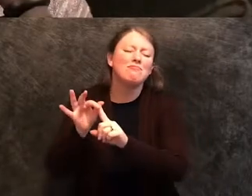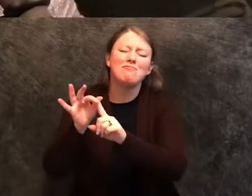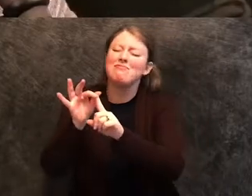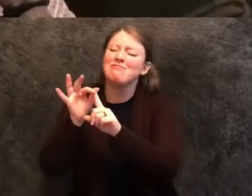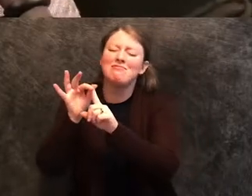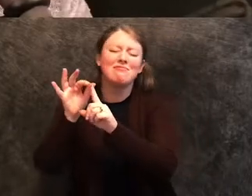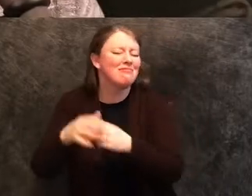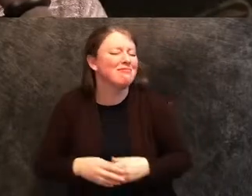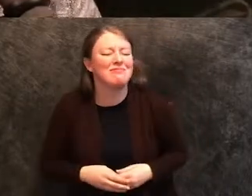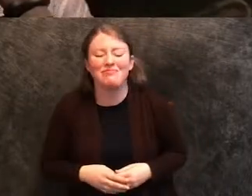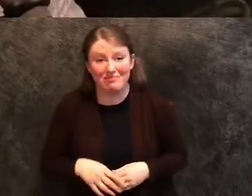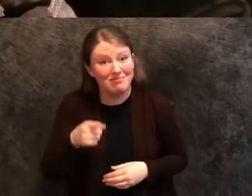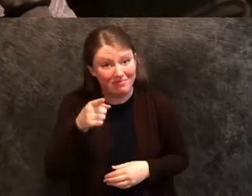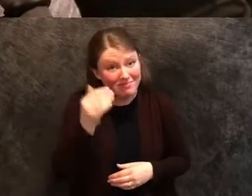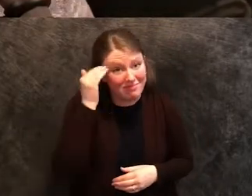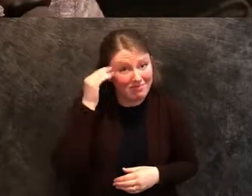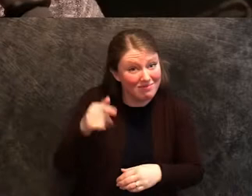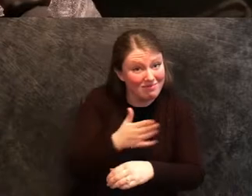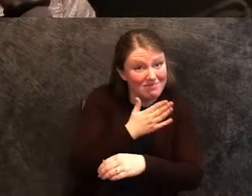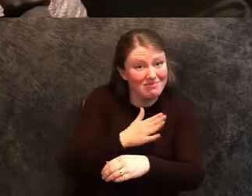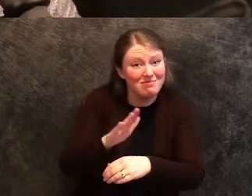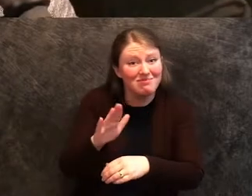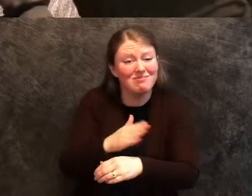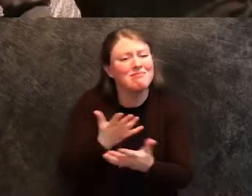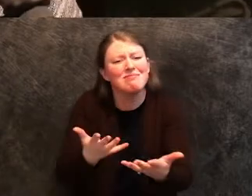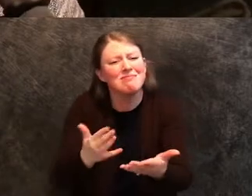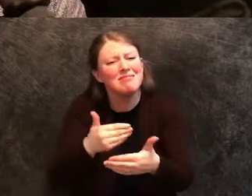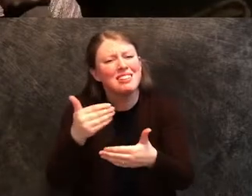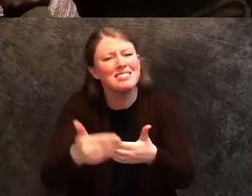There it is. Come on. Y'all help me sing it. Peace like no